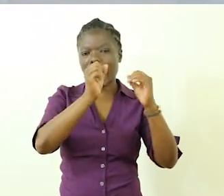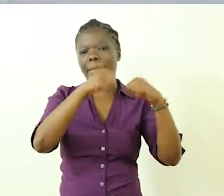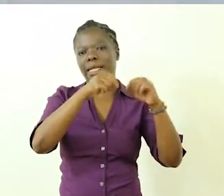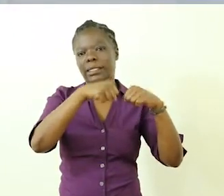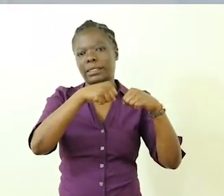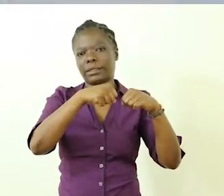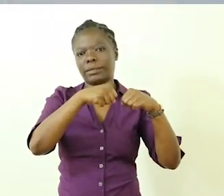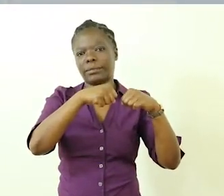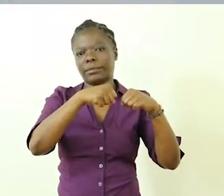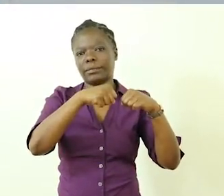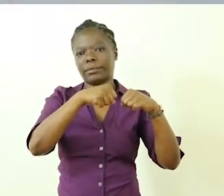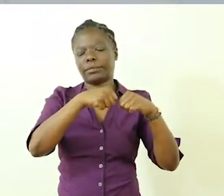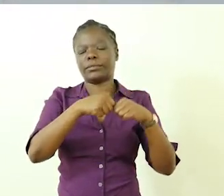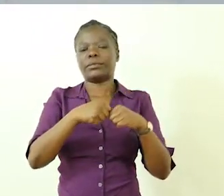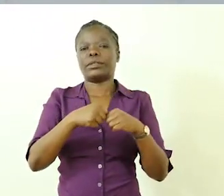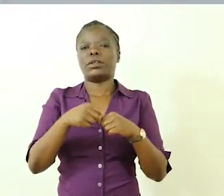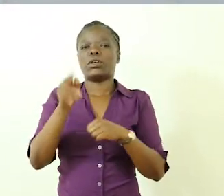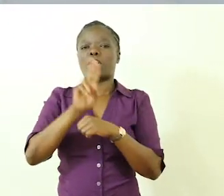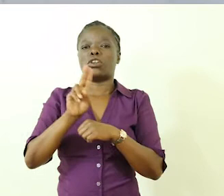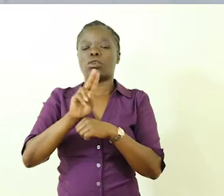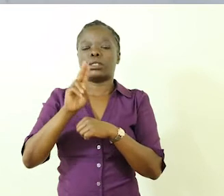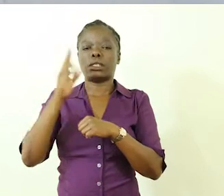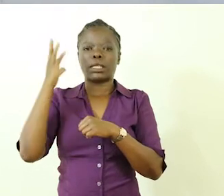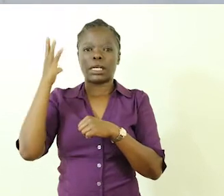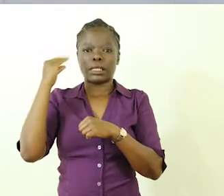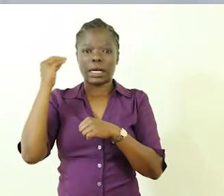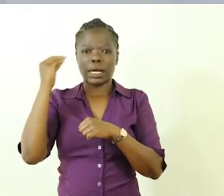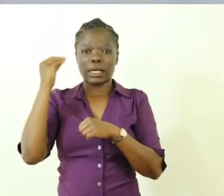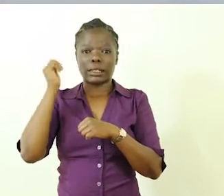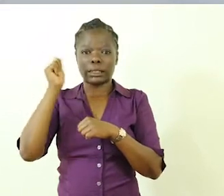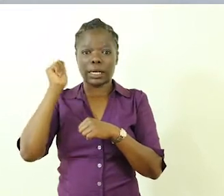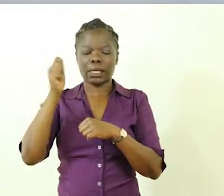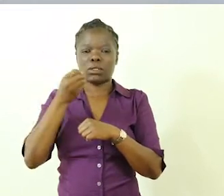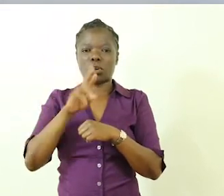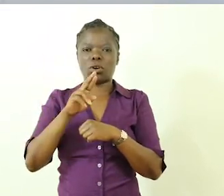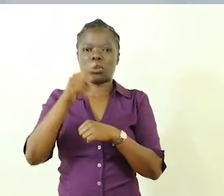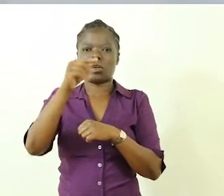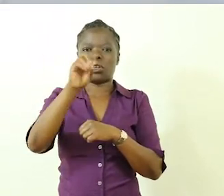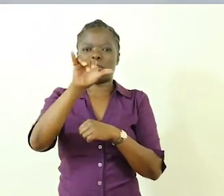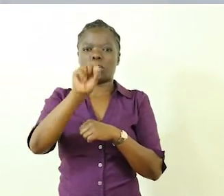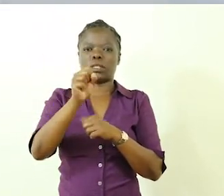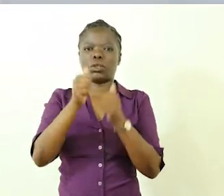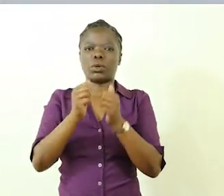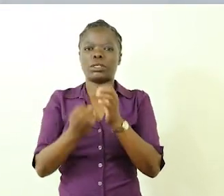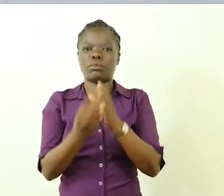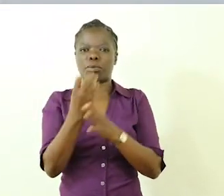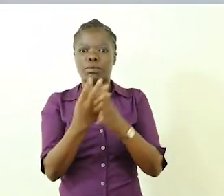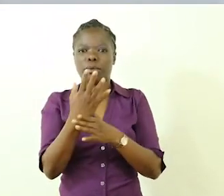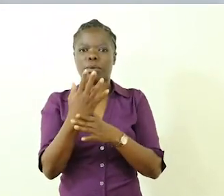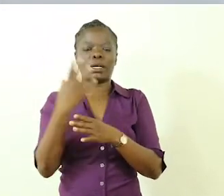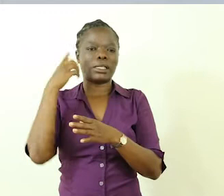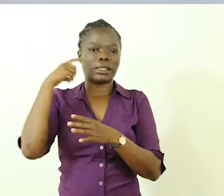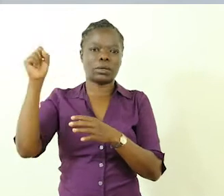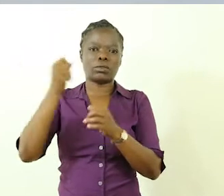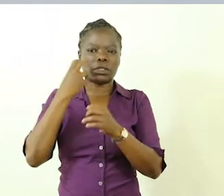ability. So we'll use shakers or toys that produce sounds so that we can see if Geoffrey can attend to the